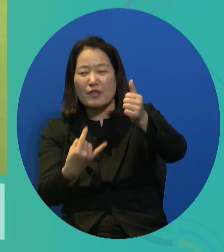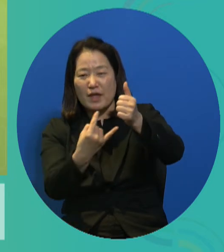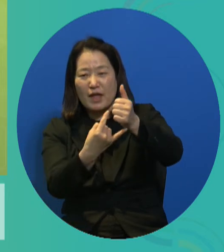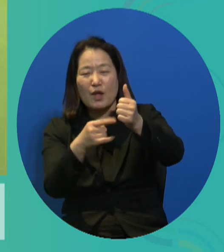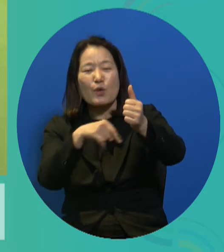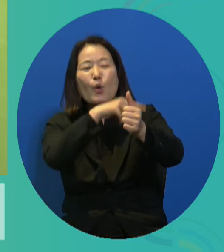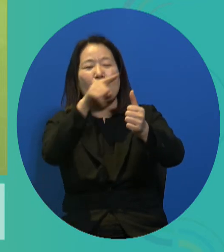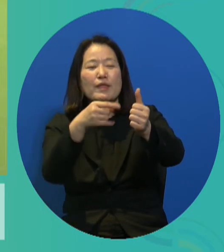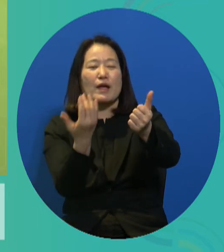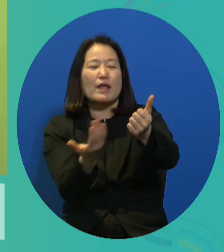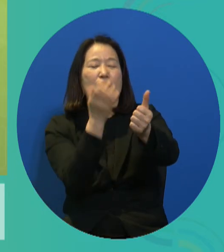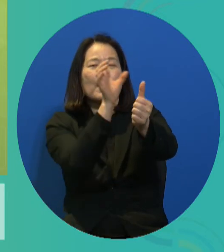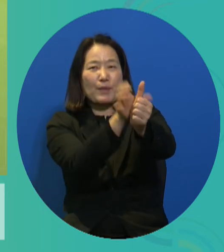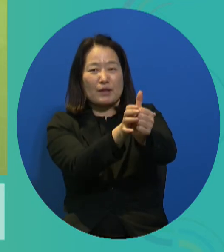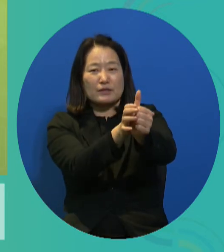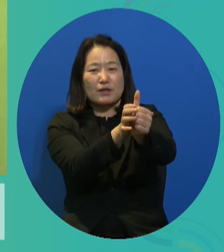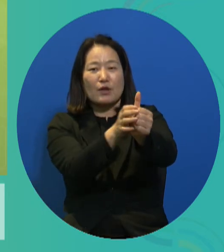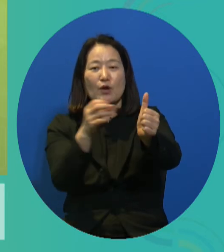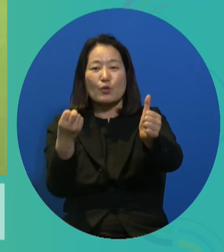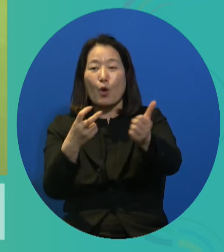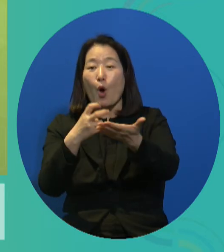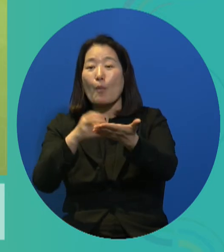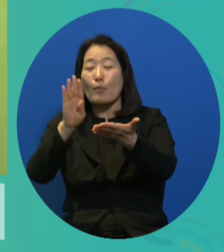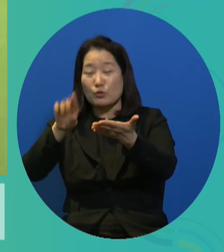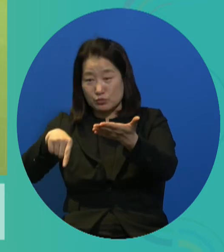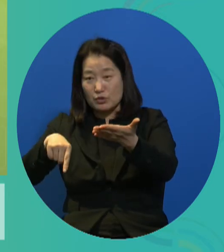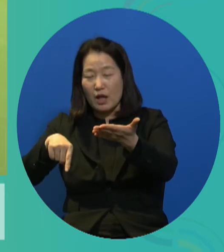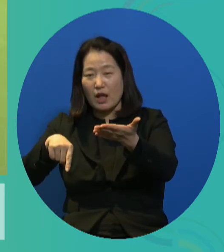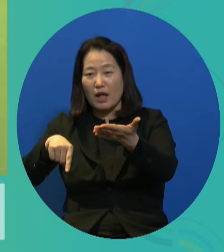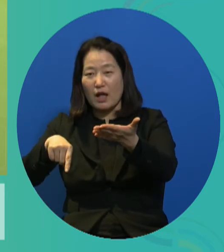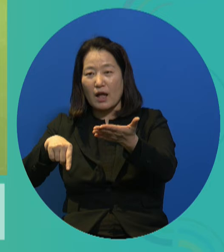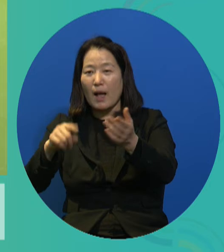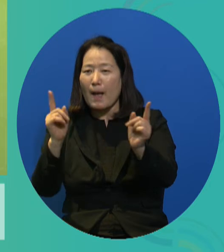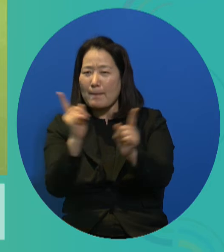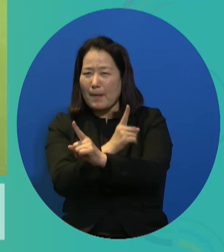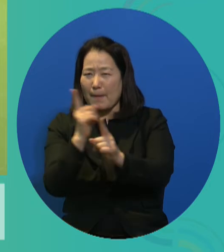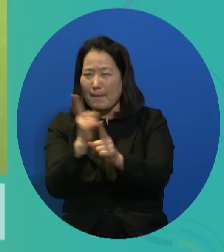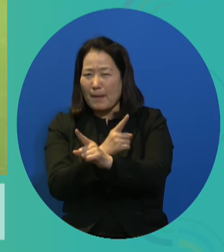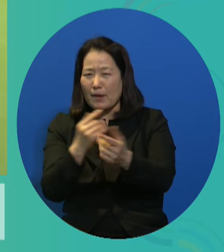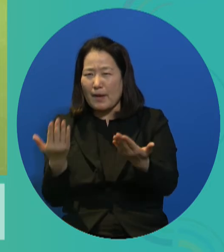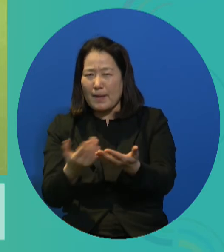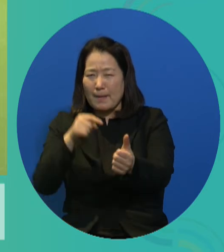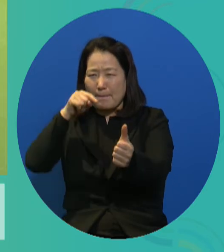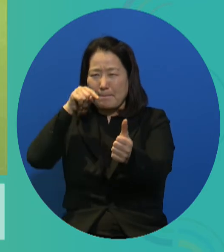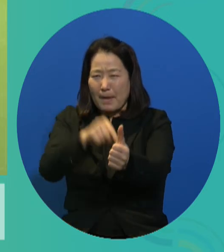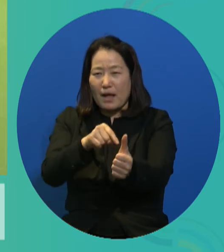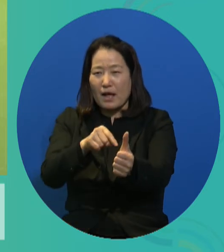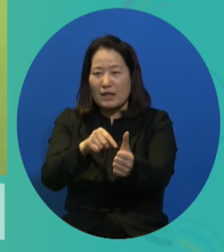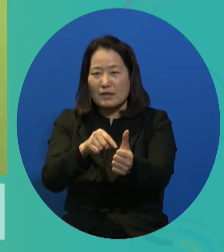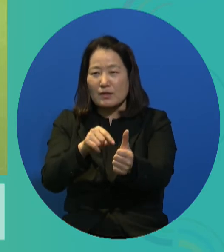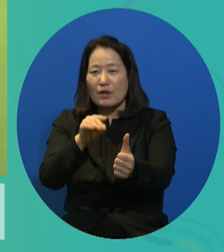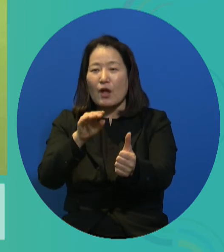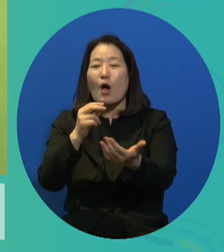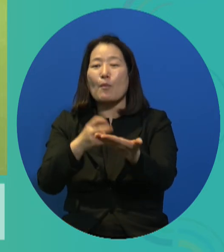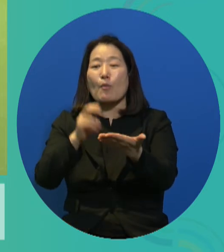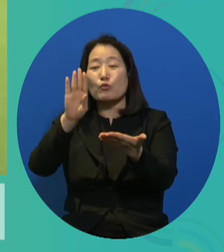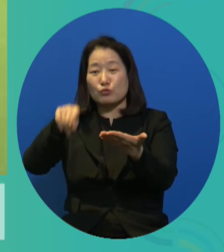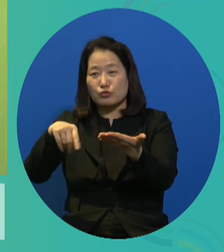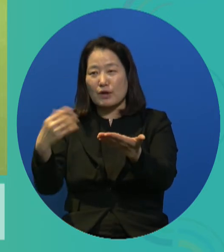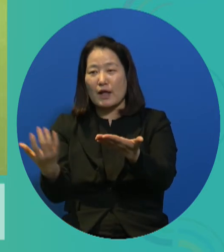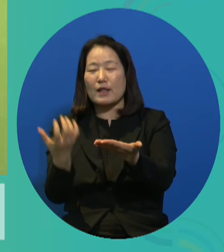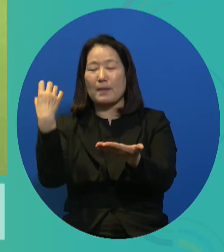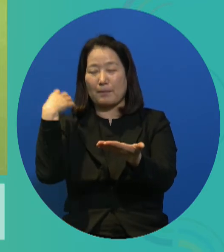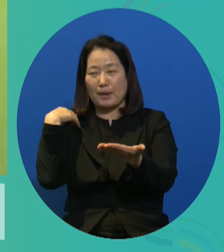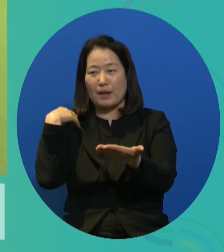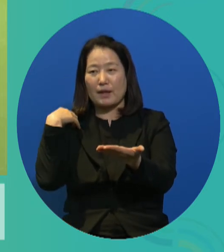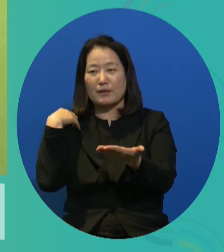body, and ultimately the National Human Rights Commission became the central authority, and the Ministry of Justice would